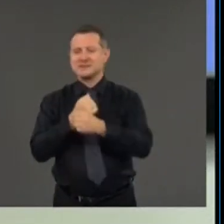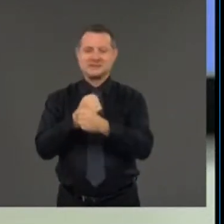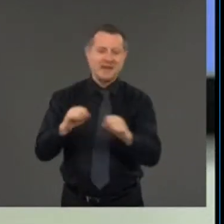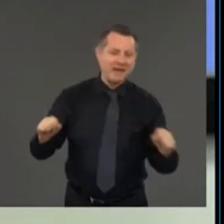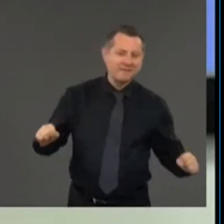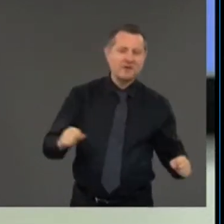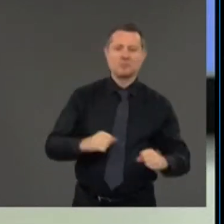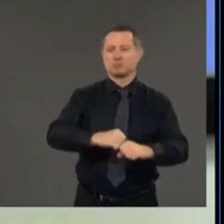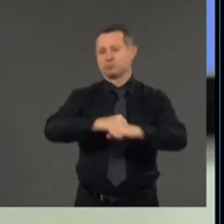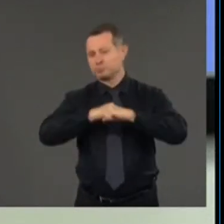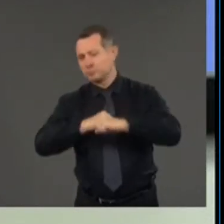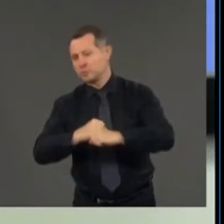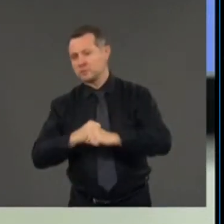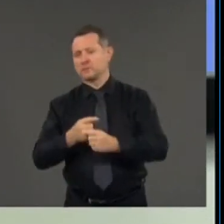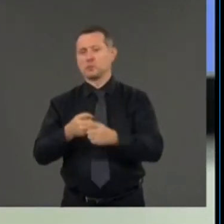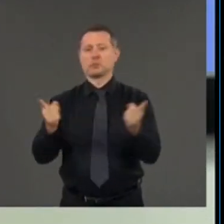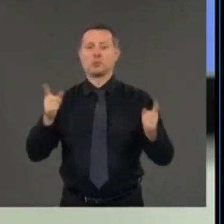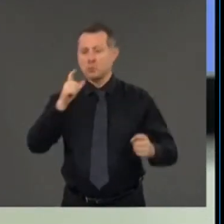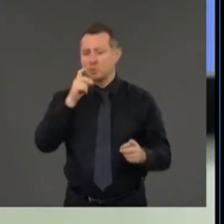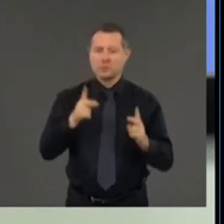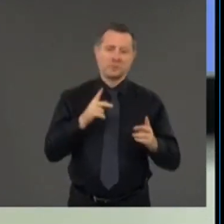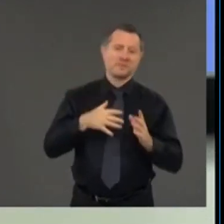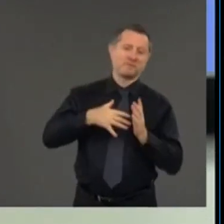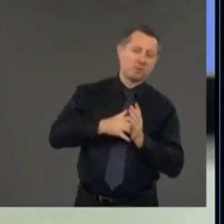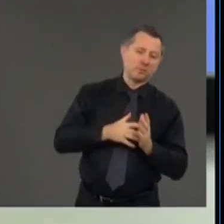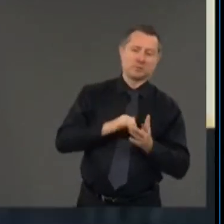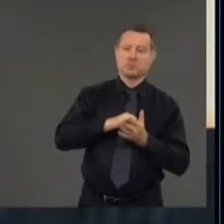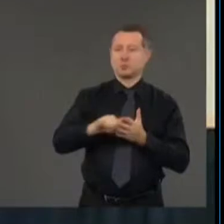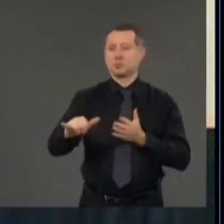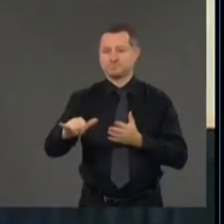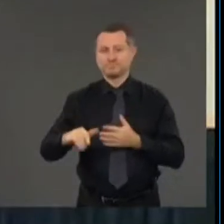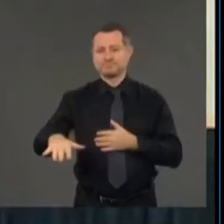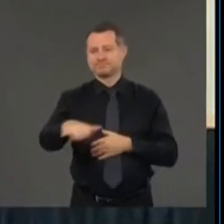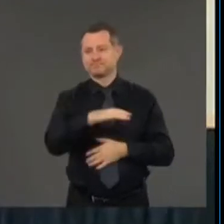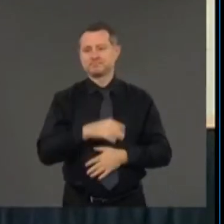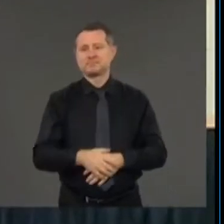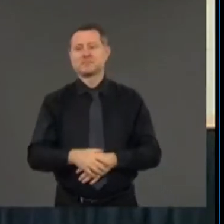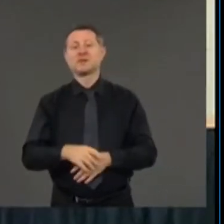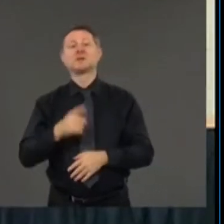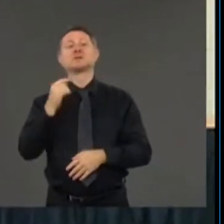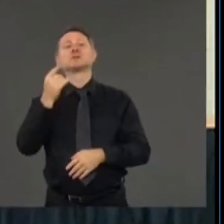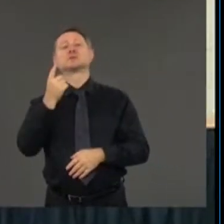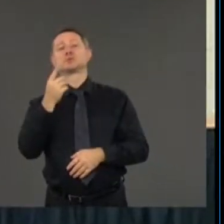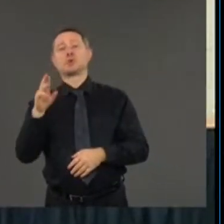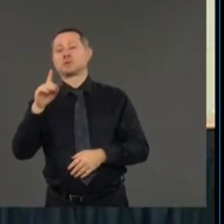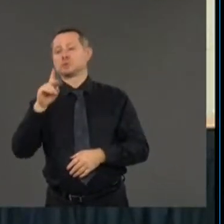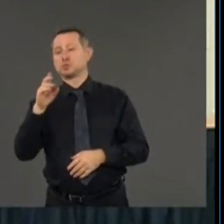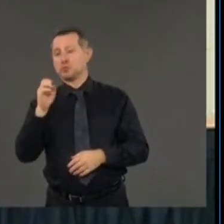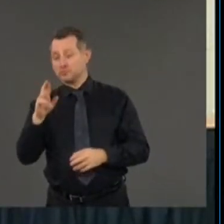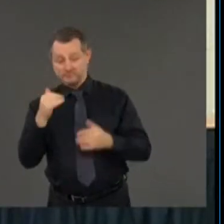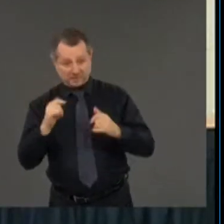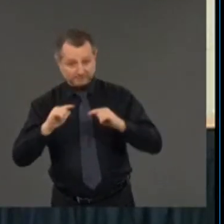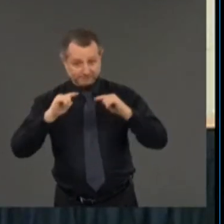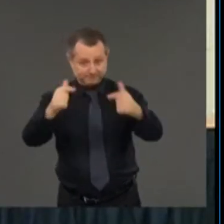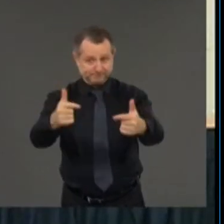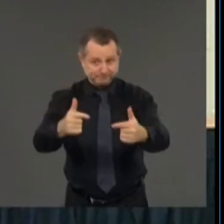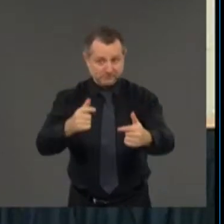vulnerable residents in New York State. Thank you. Thank you, Dr. Rich. I'll open it up to questions. I don't know your name, so just...